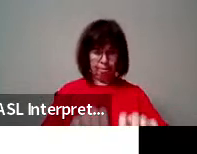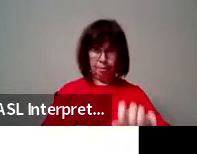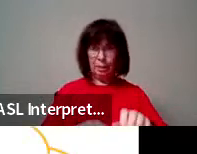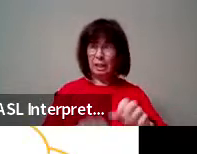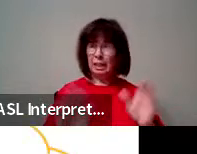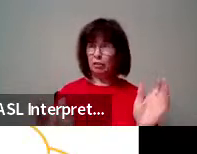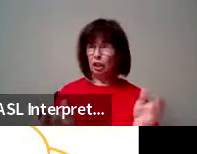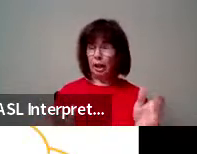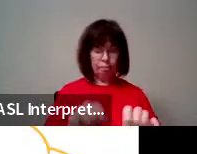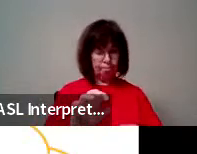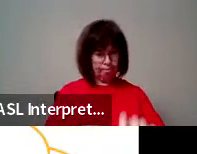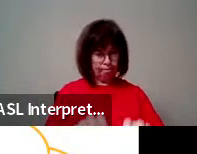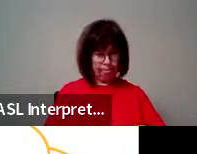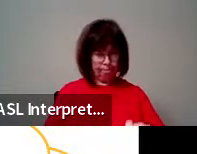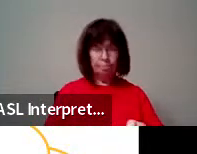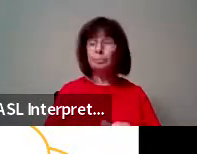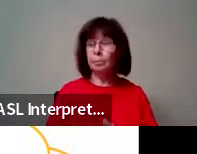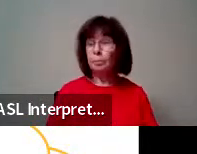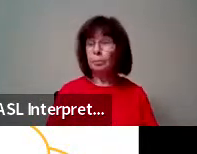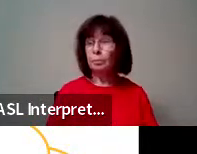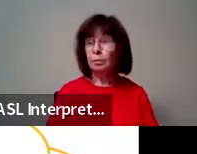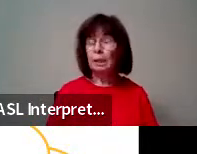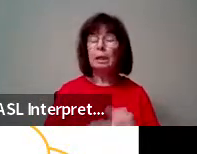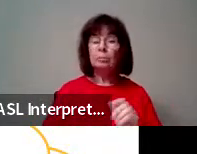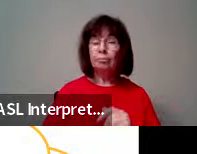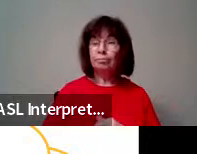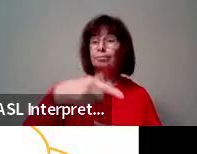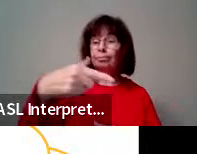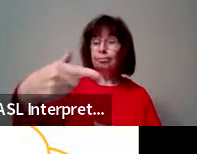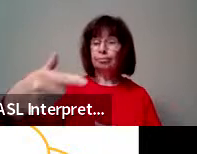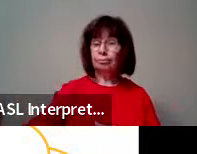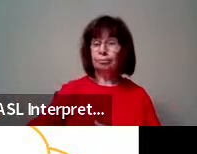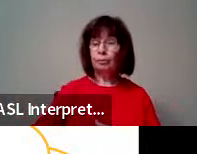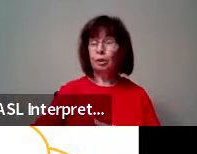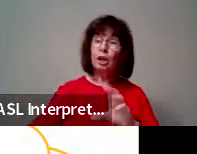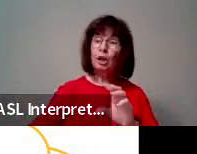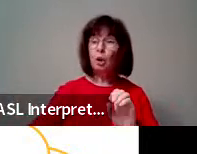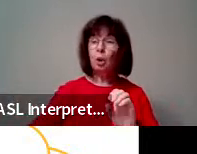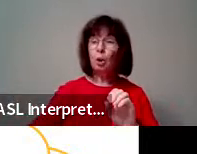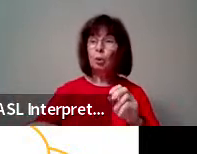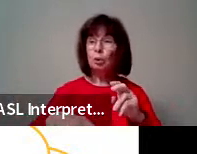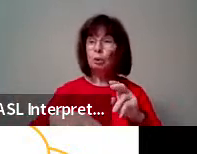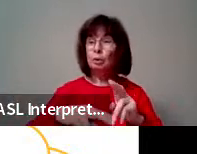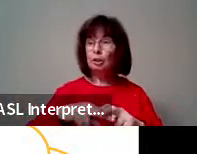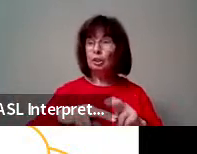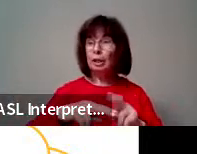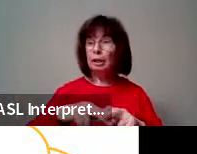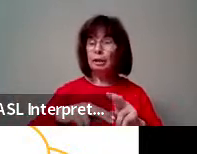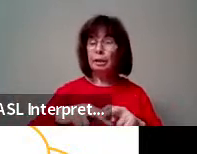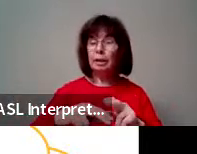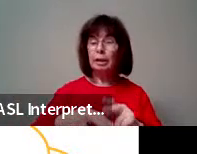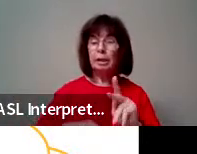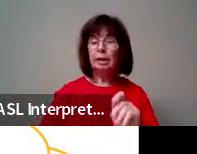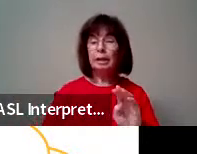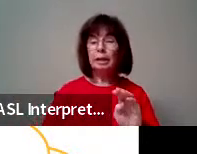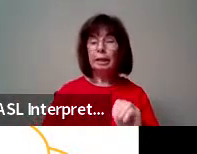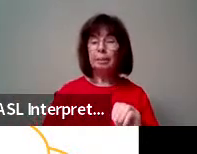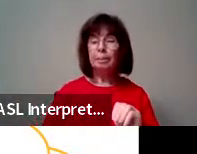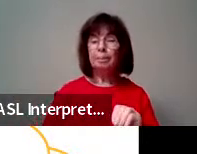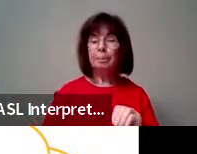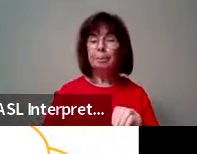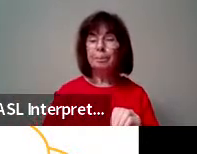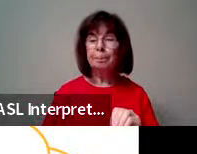them. So I'll turn it over to our one of our co-chairs and our public health director, Kimmy Watkins-Tart.